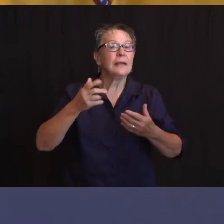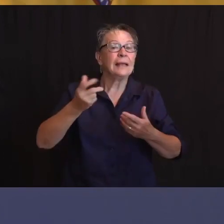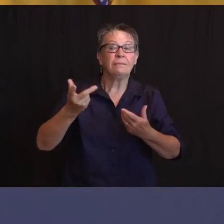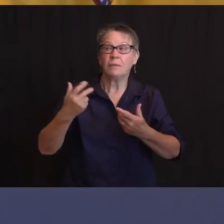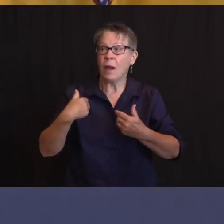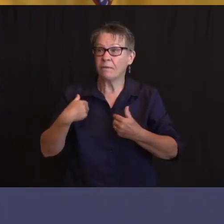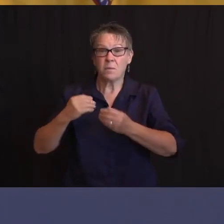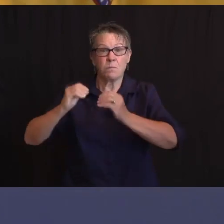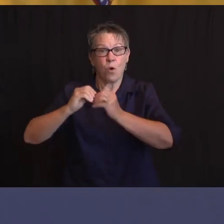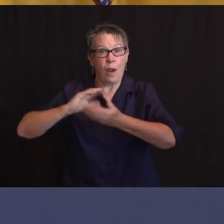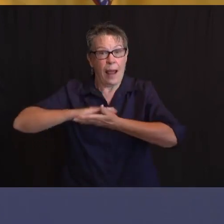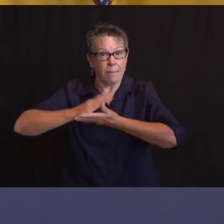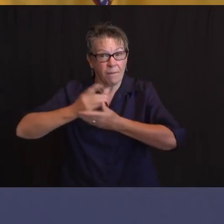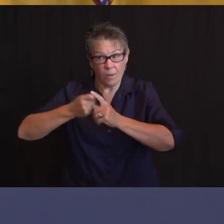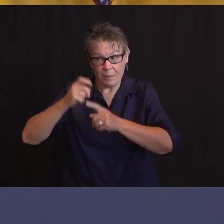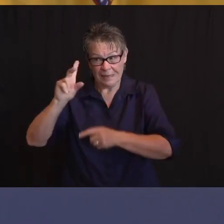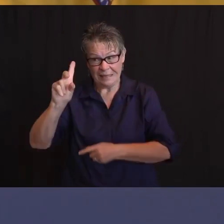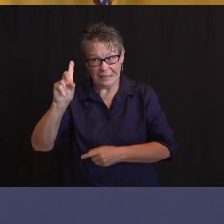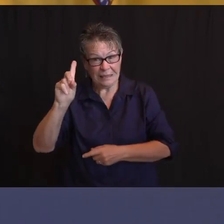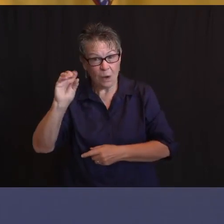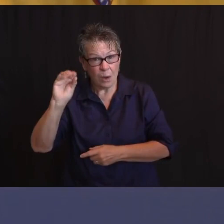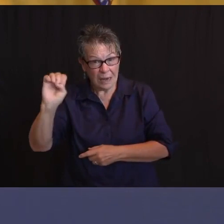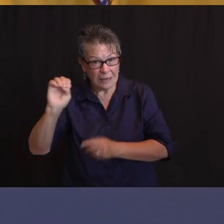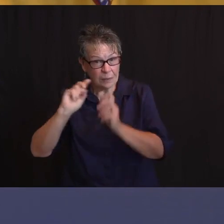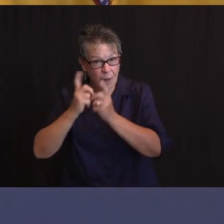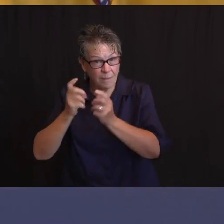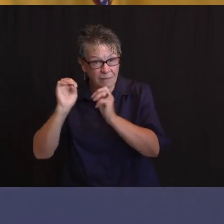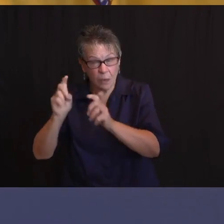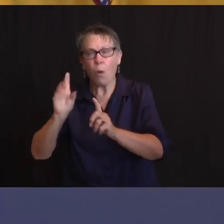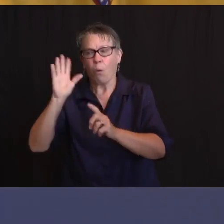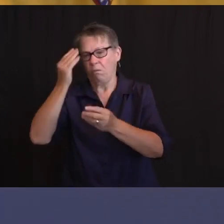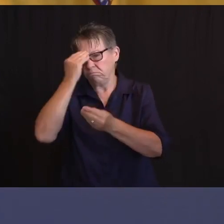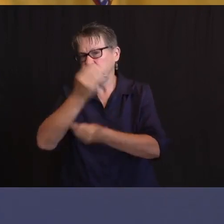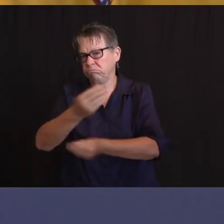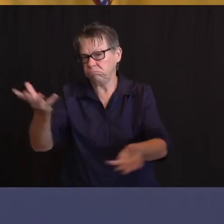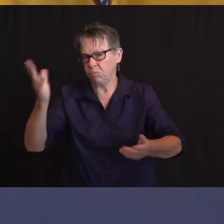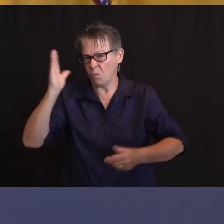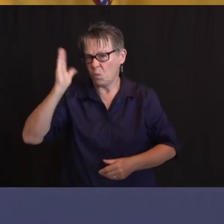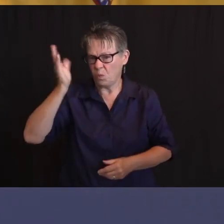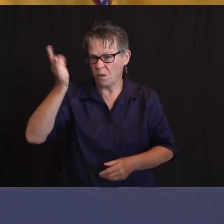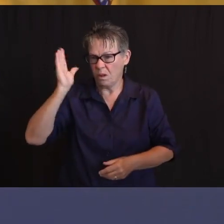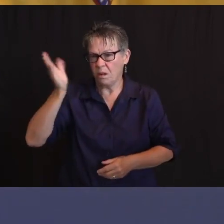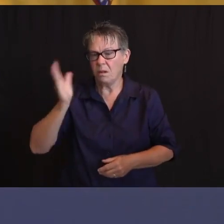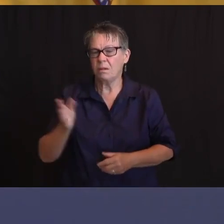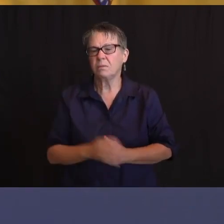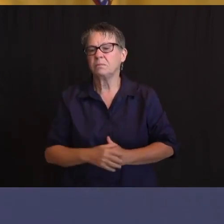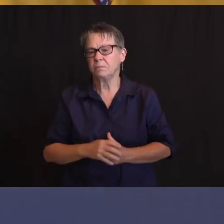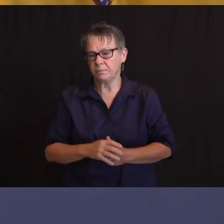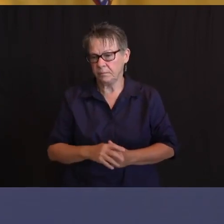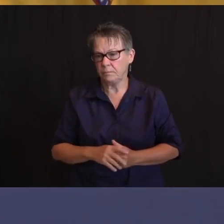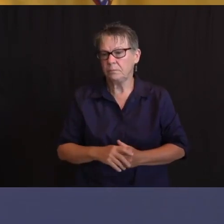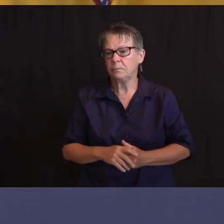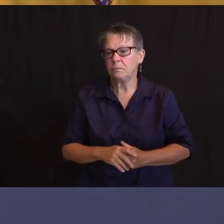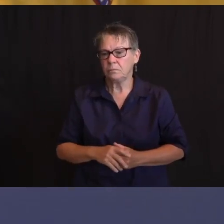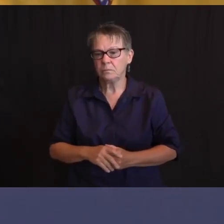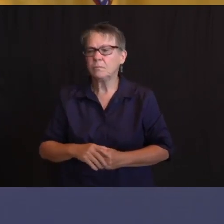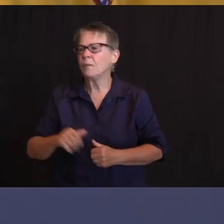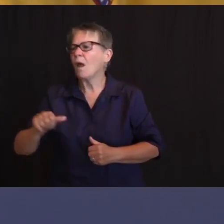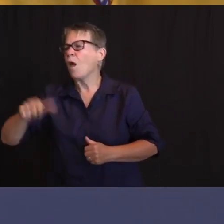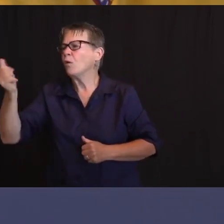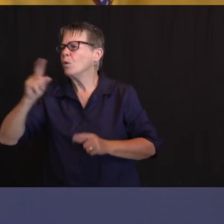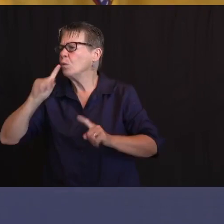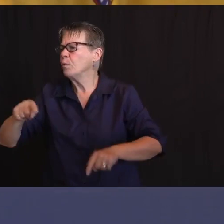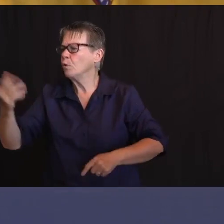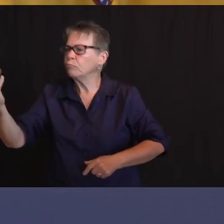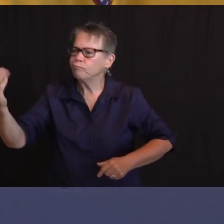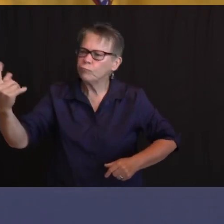come over to you, sir. I can't see who that is. Brian Bosler with Channel 6. Hey, Brian, how are you? Just a question